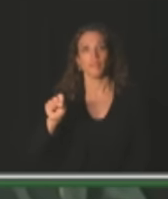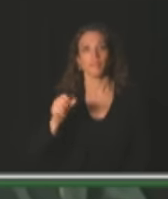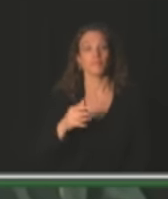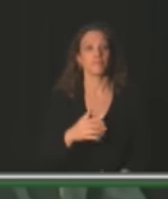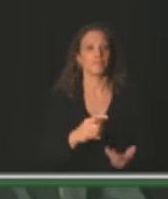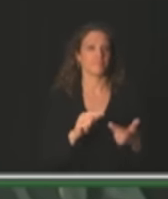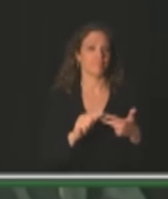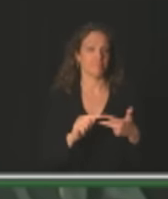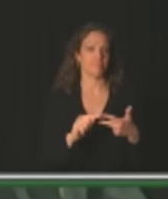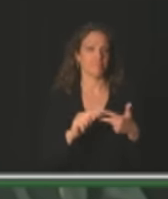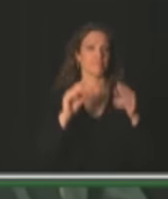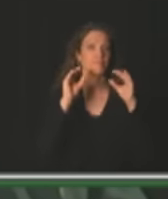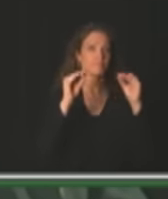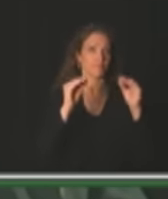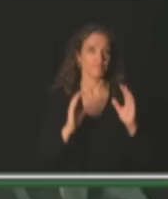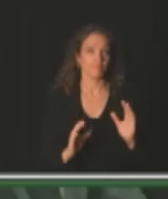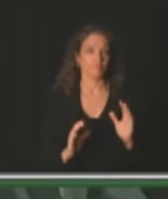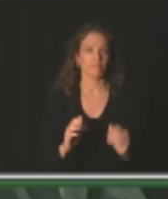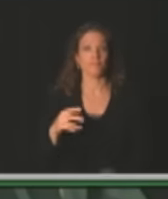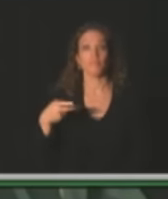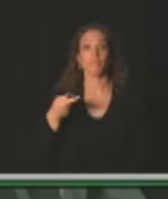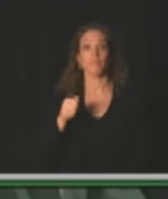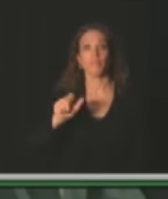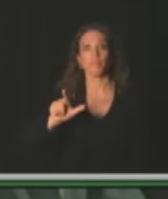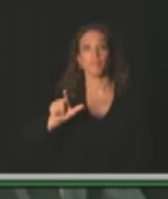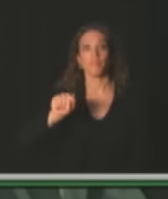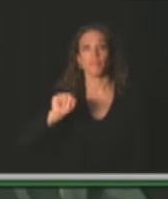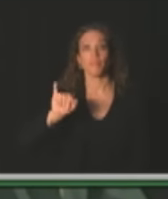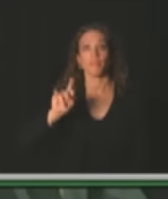faculty: Paul Aikman,